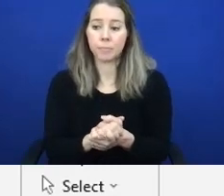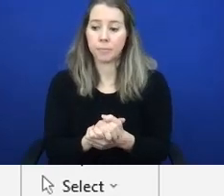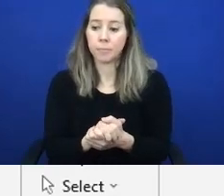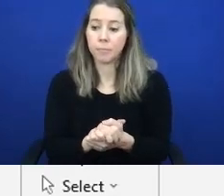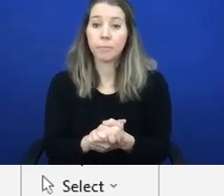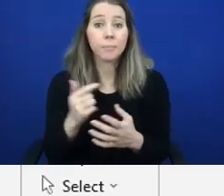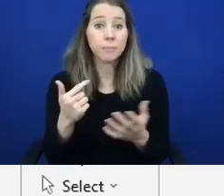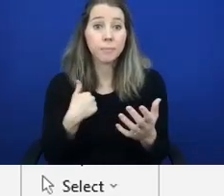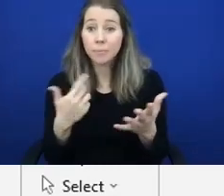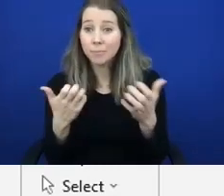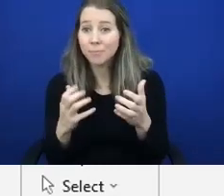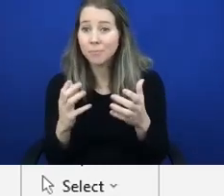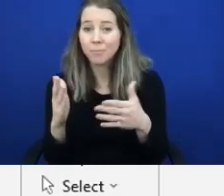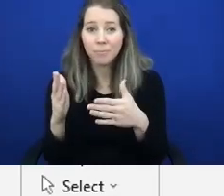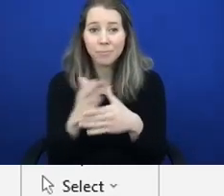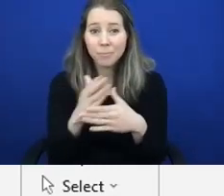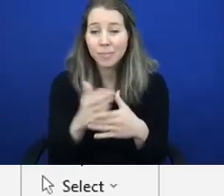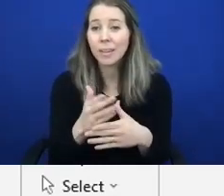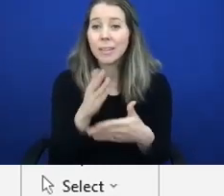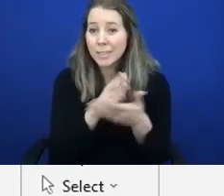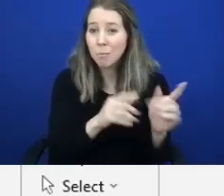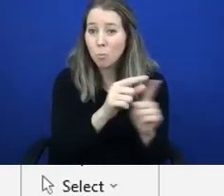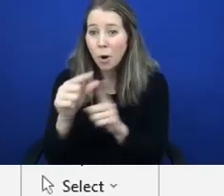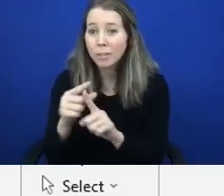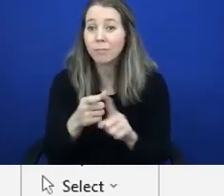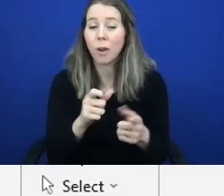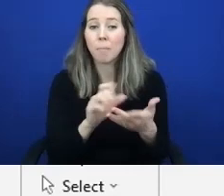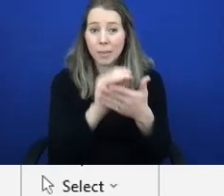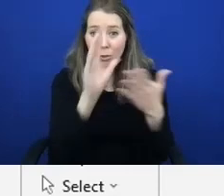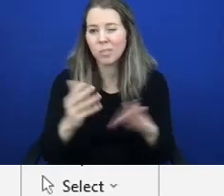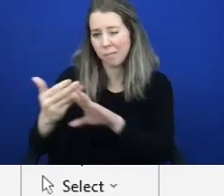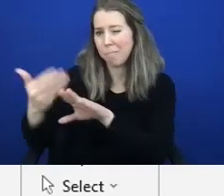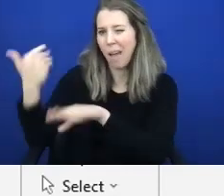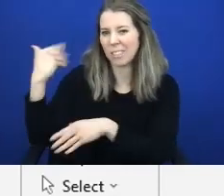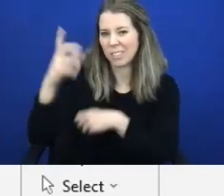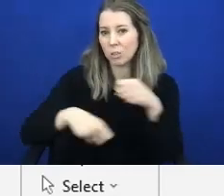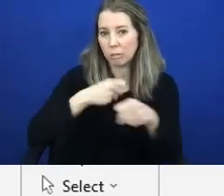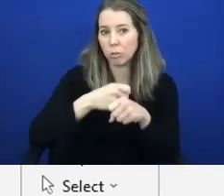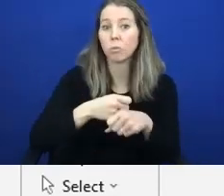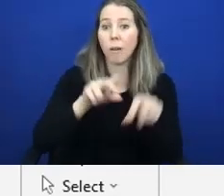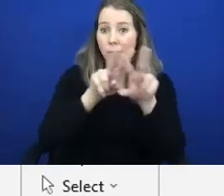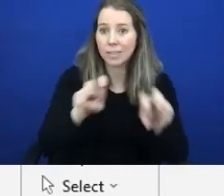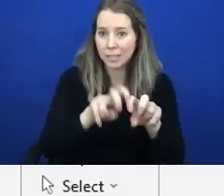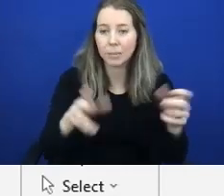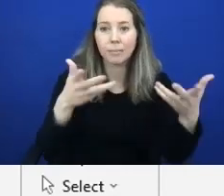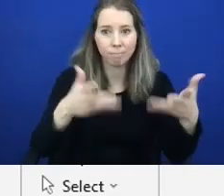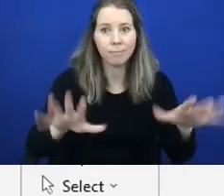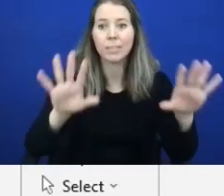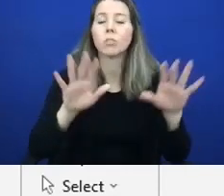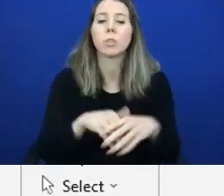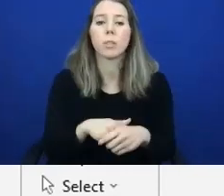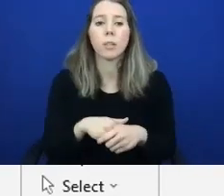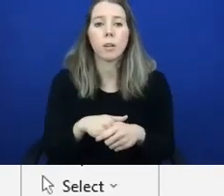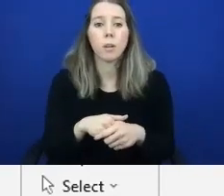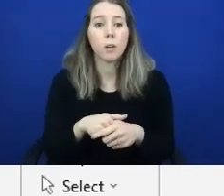I'd like to share with you some of the words of the students in past years who have gone through these assessment courses. And as